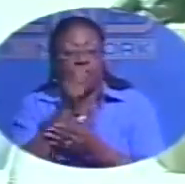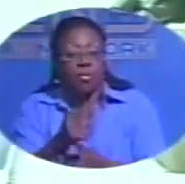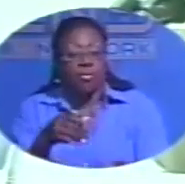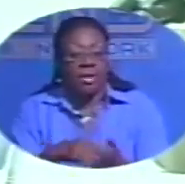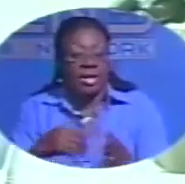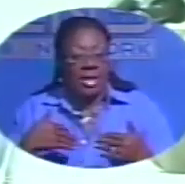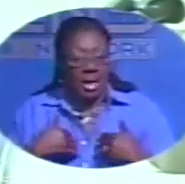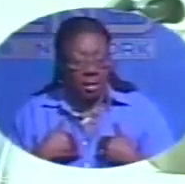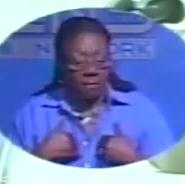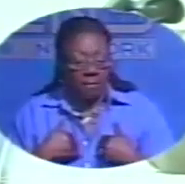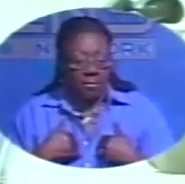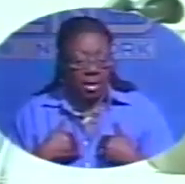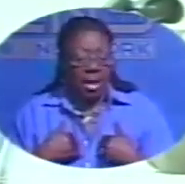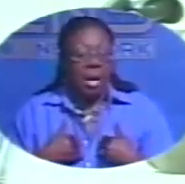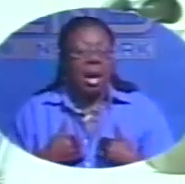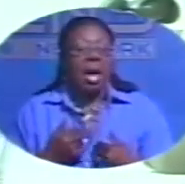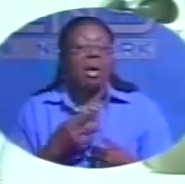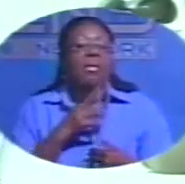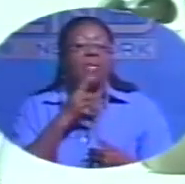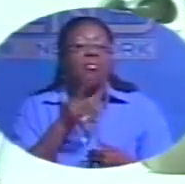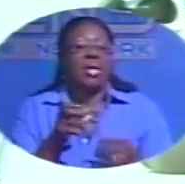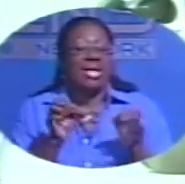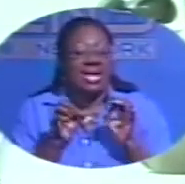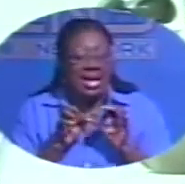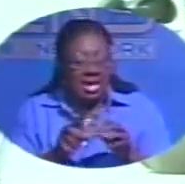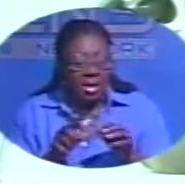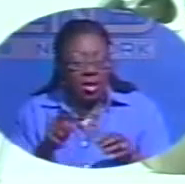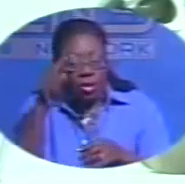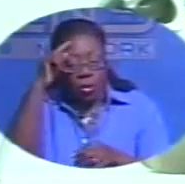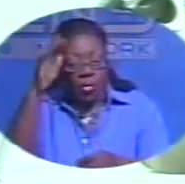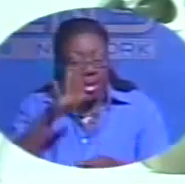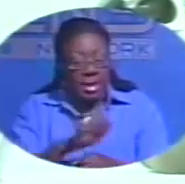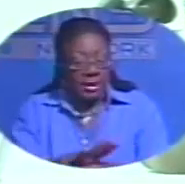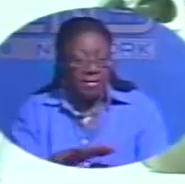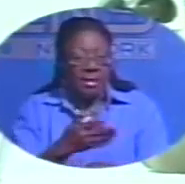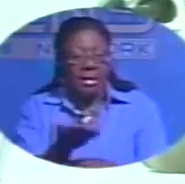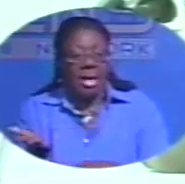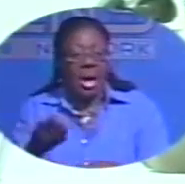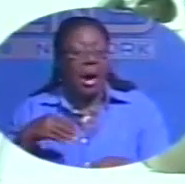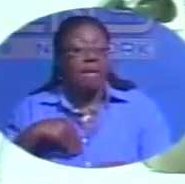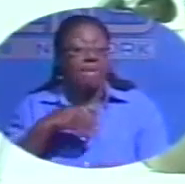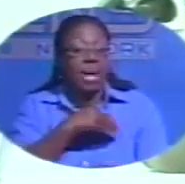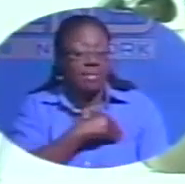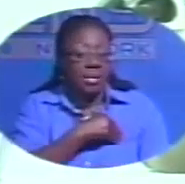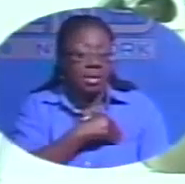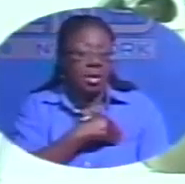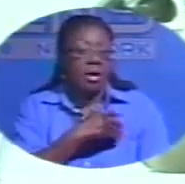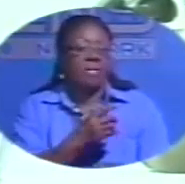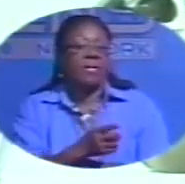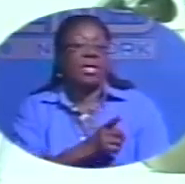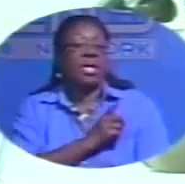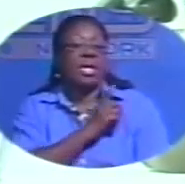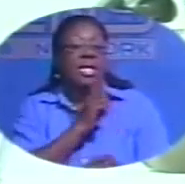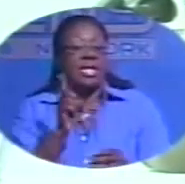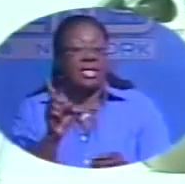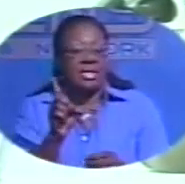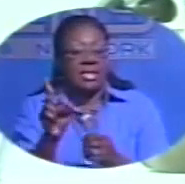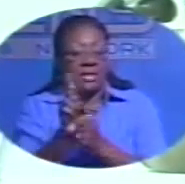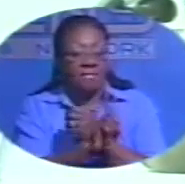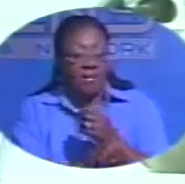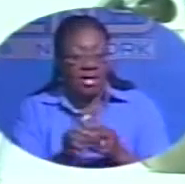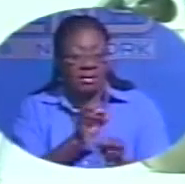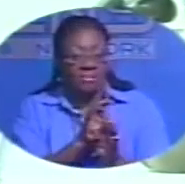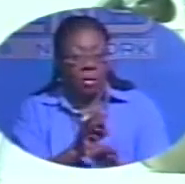hate to believe that there are members of the Defense Force who will do something like that to their